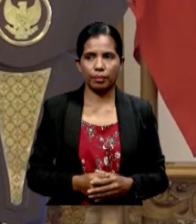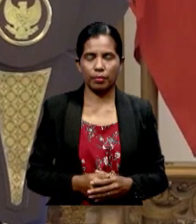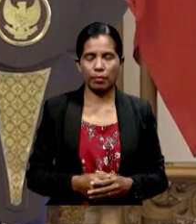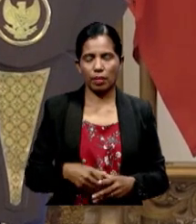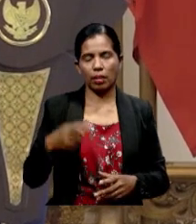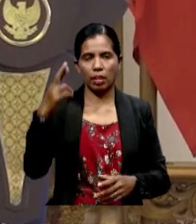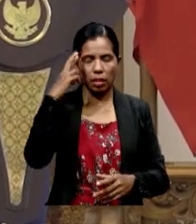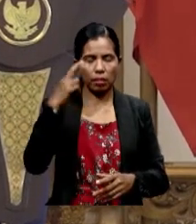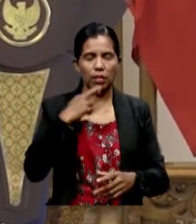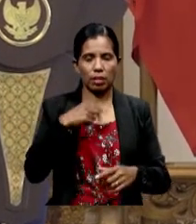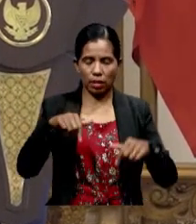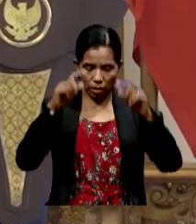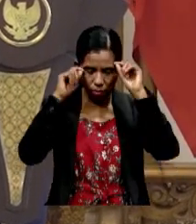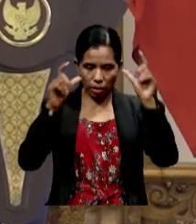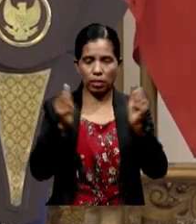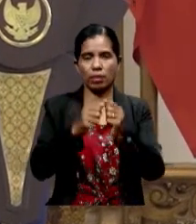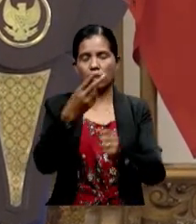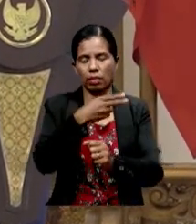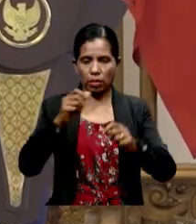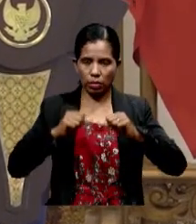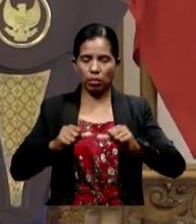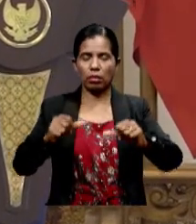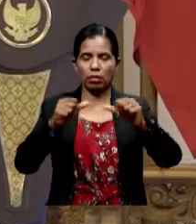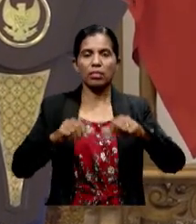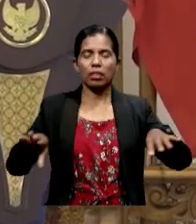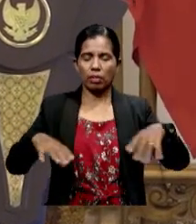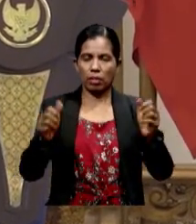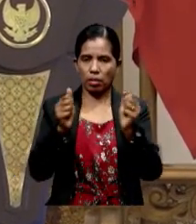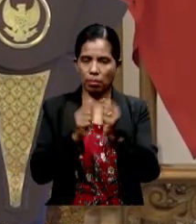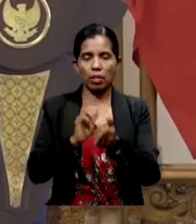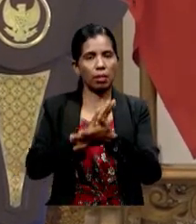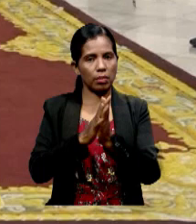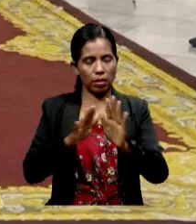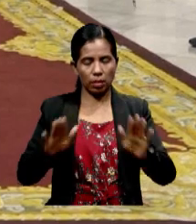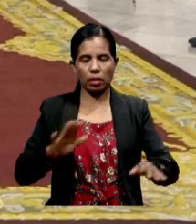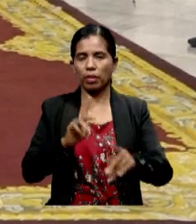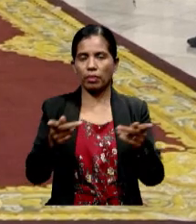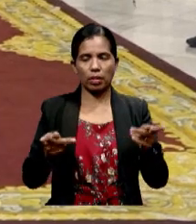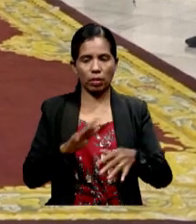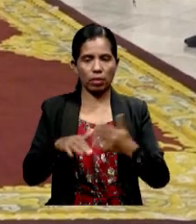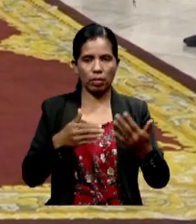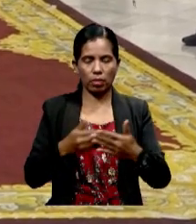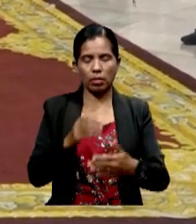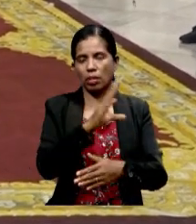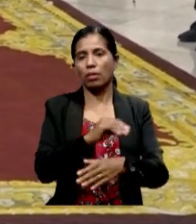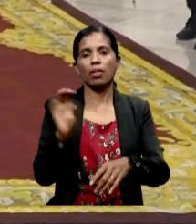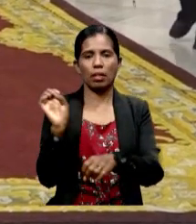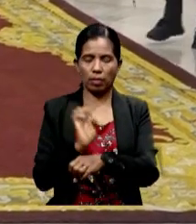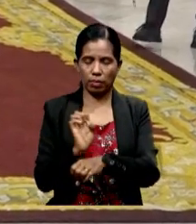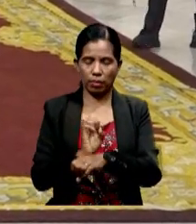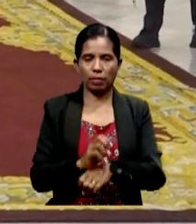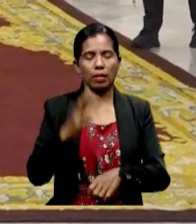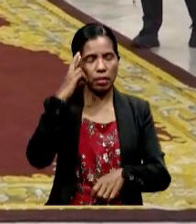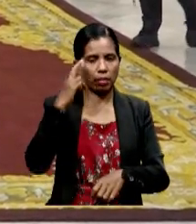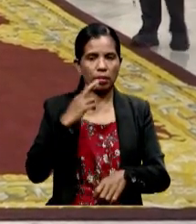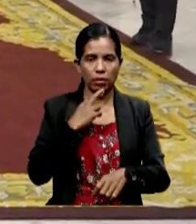Ramos Horta espera Timor-Leste ho Indonésia se continua a força a relação amizade e a setor roto, inclui setor economia. Ramos Horta